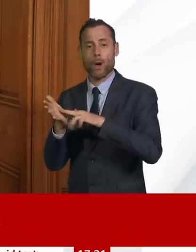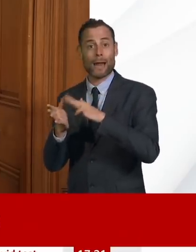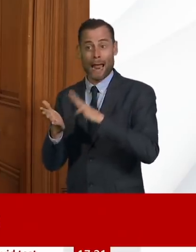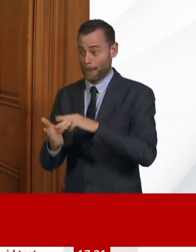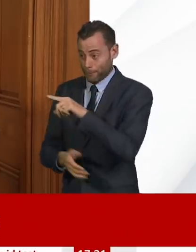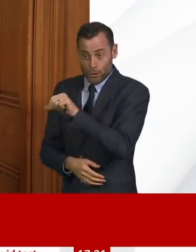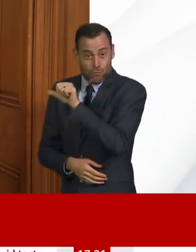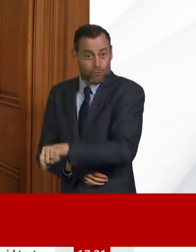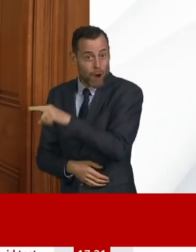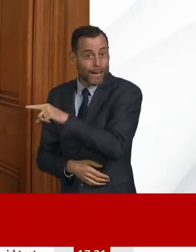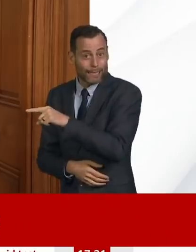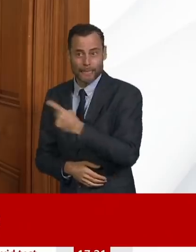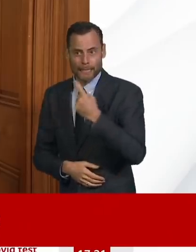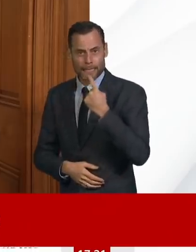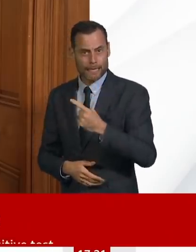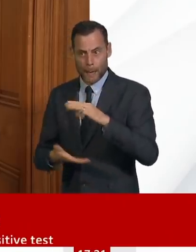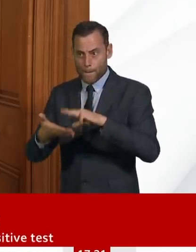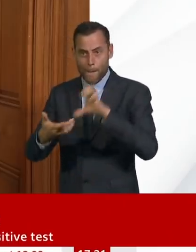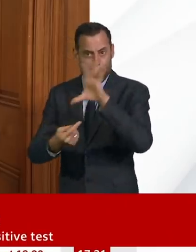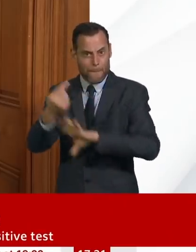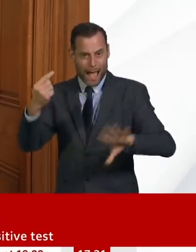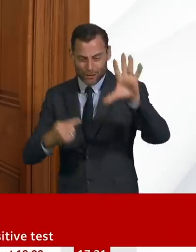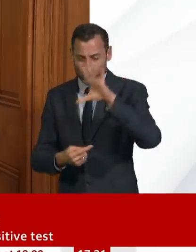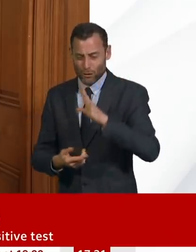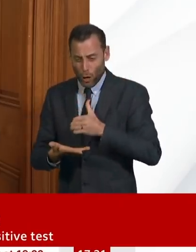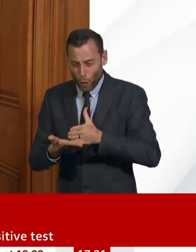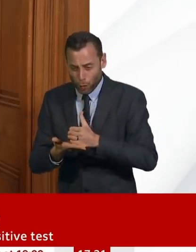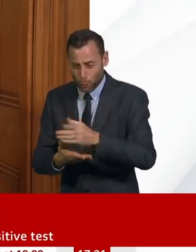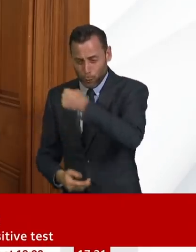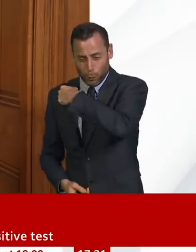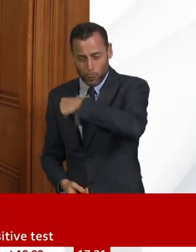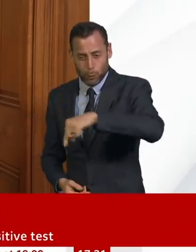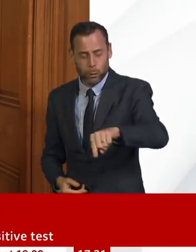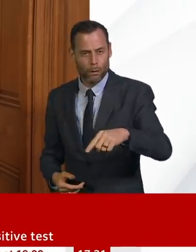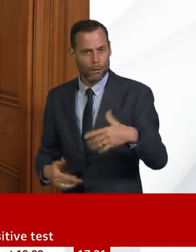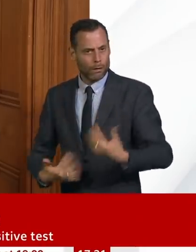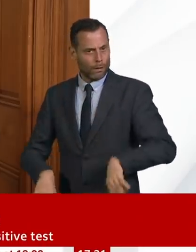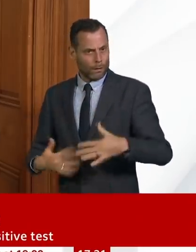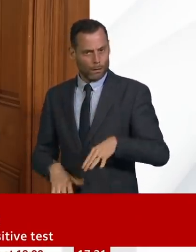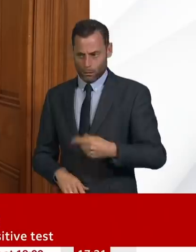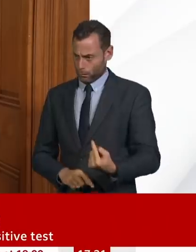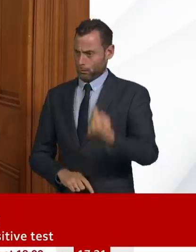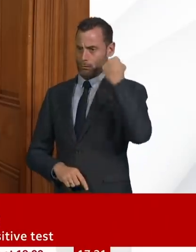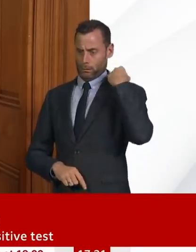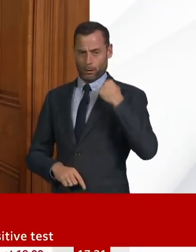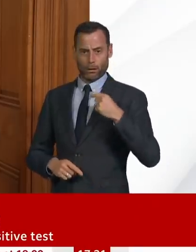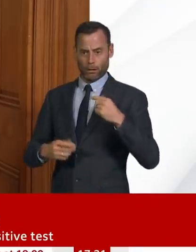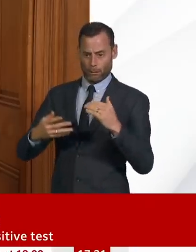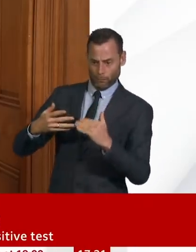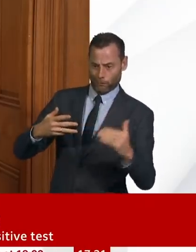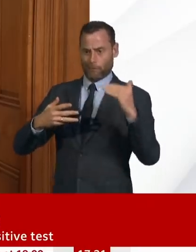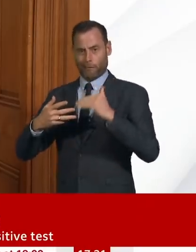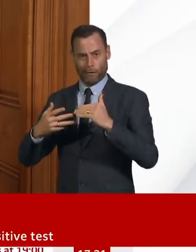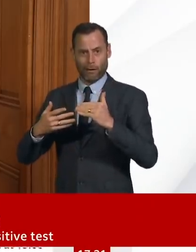he says about the length of the endurance that Greater Manchester has shown, and